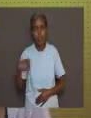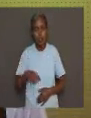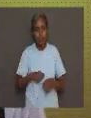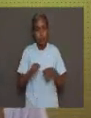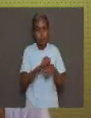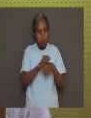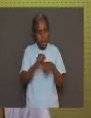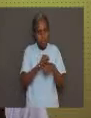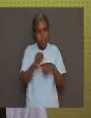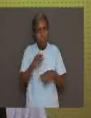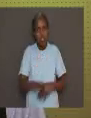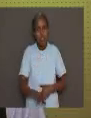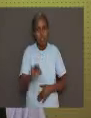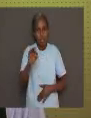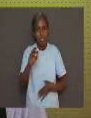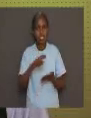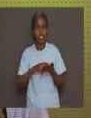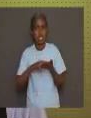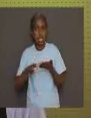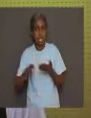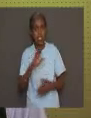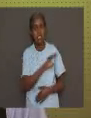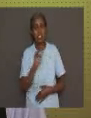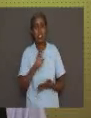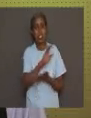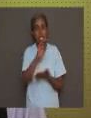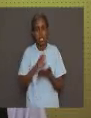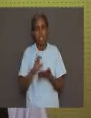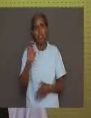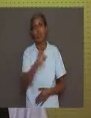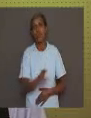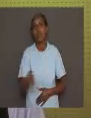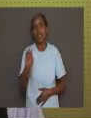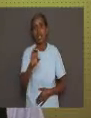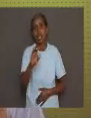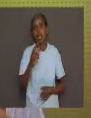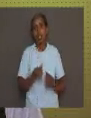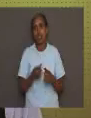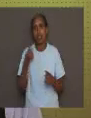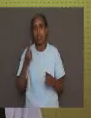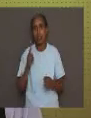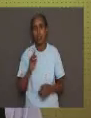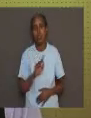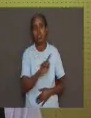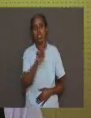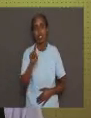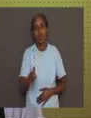practiced finding the radius and center of a circle from its